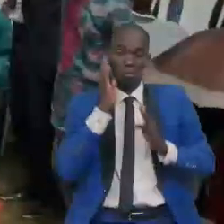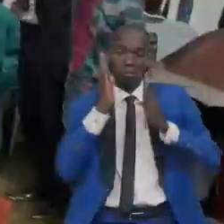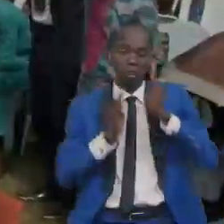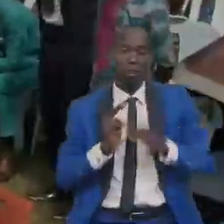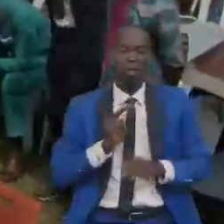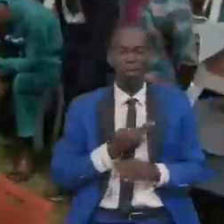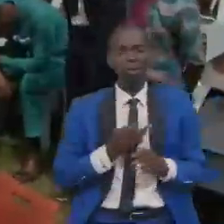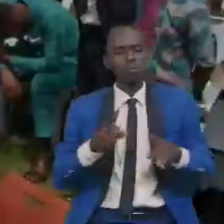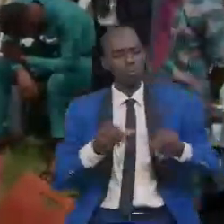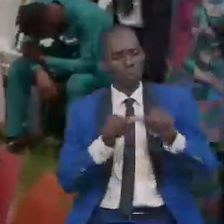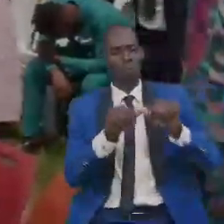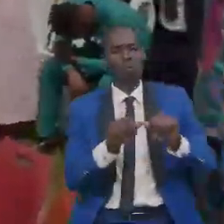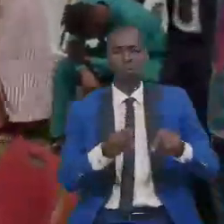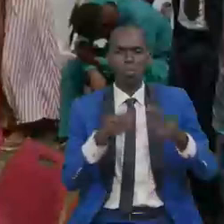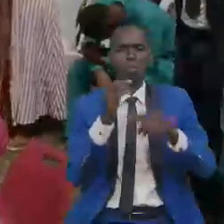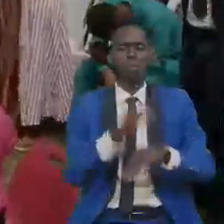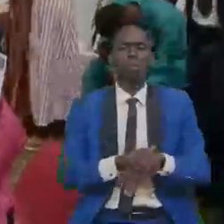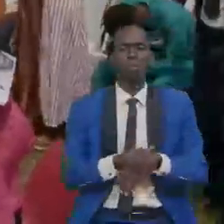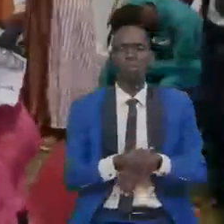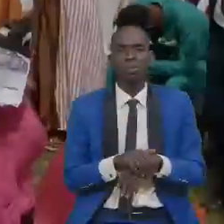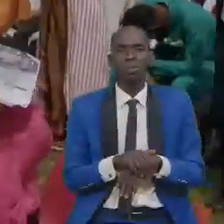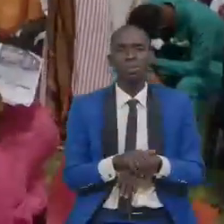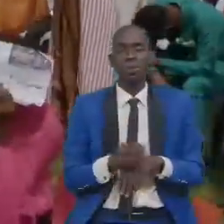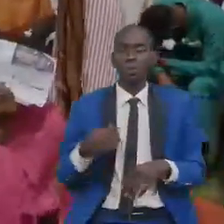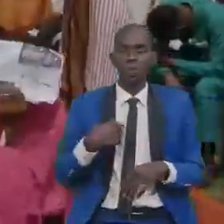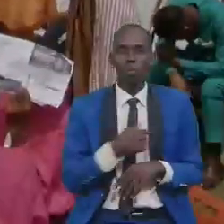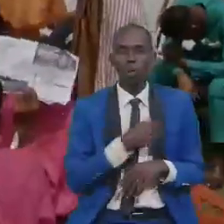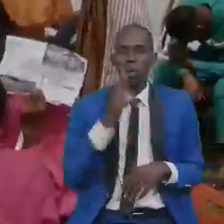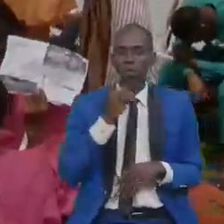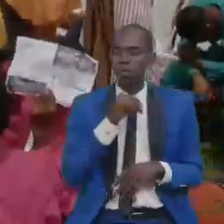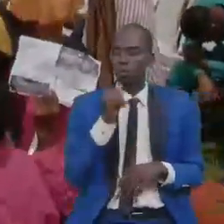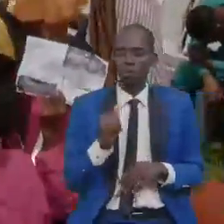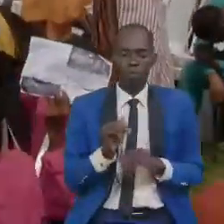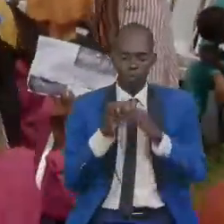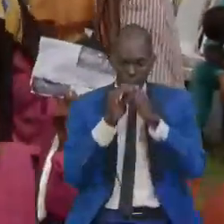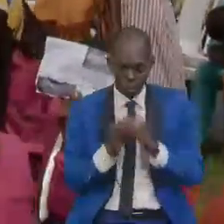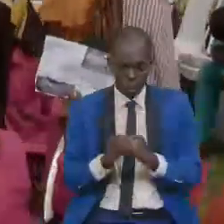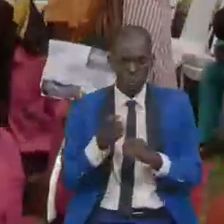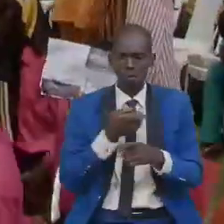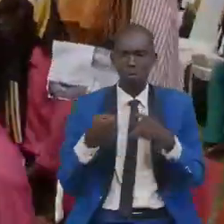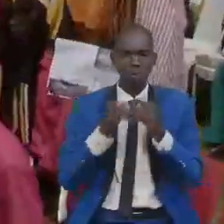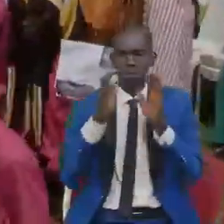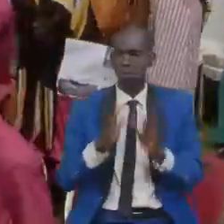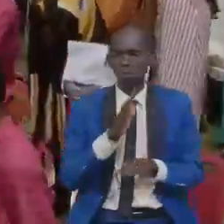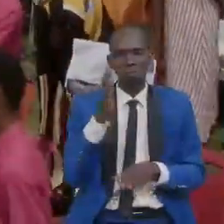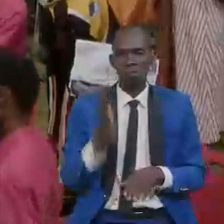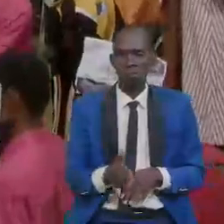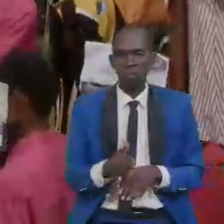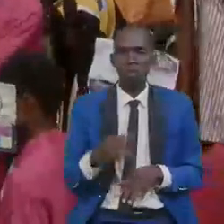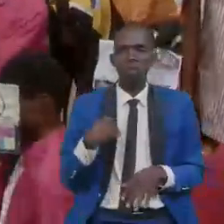them go ahead we are not worshiping prosecutors we're not